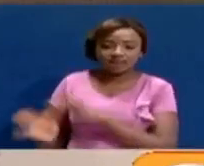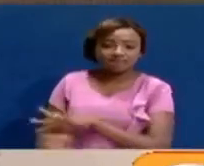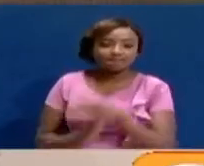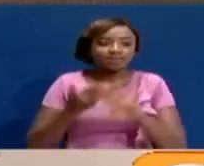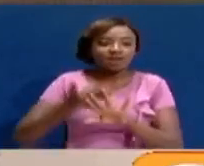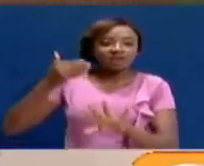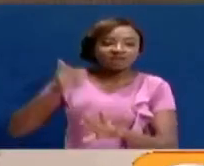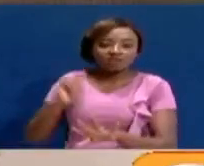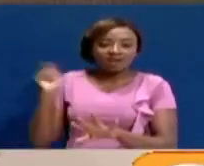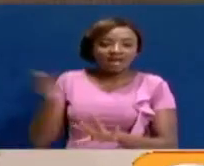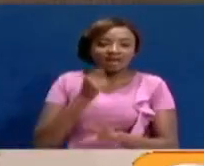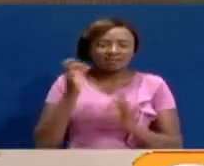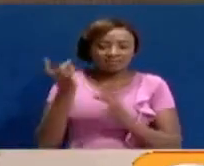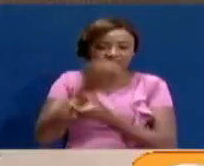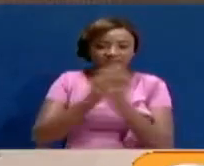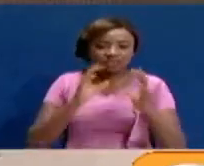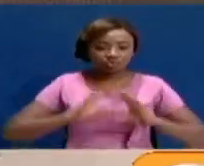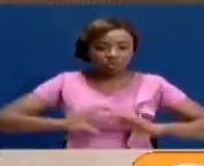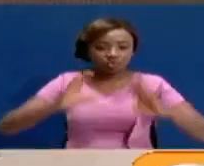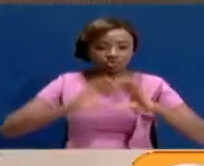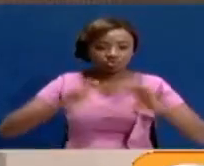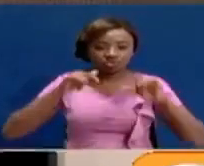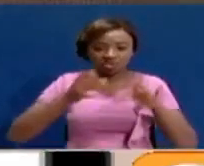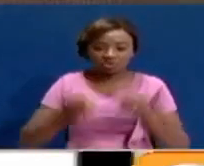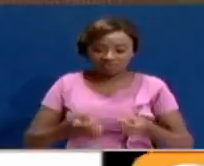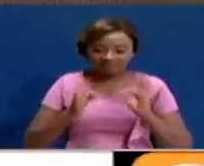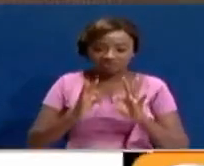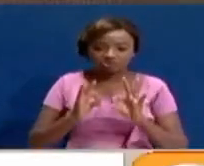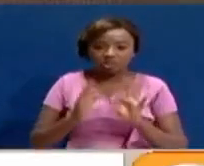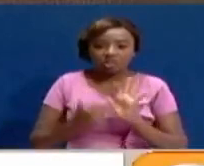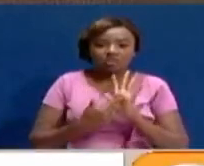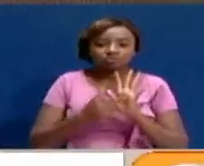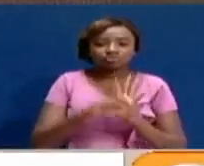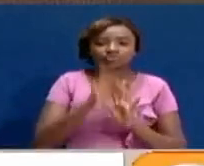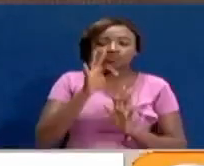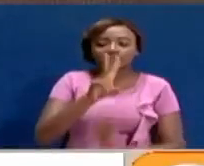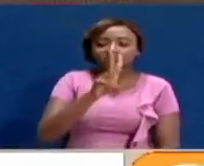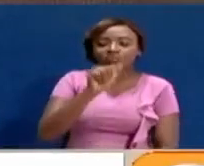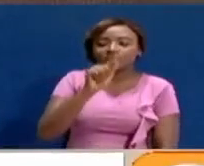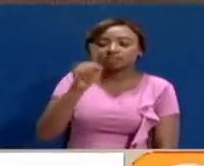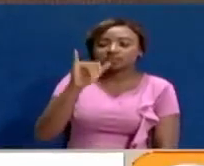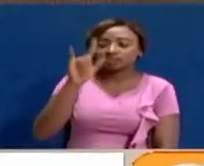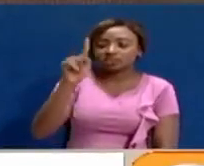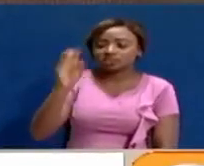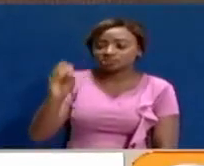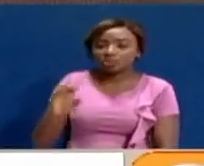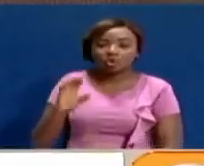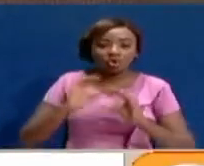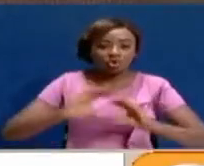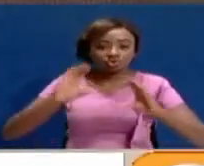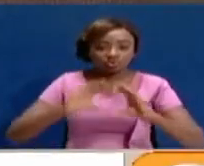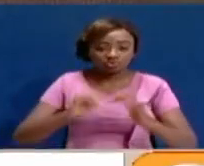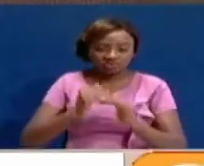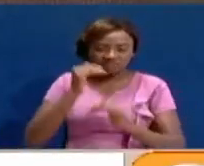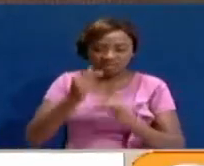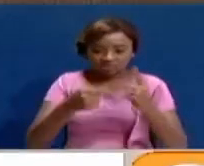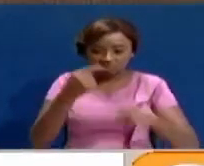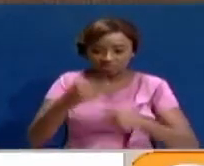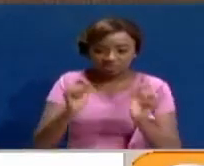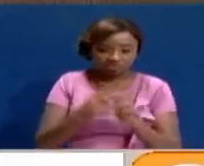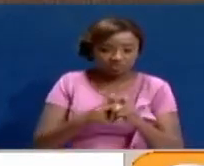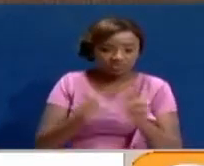Former Harambee Stars head coach Francis Kimanzi has been officially unveiled as the new Wazito FC head coach ahead of the new season that is